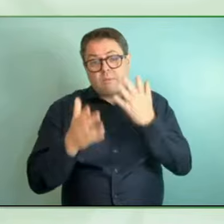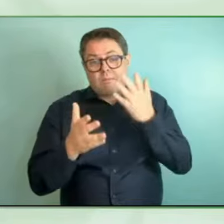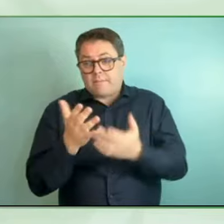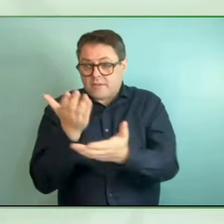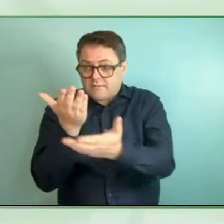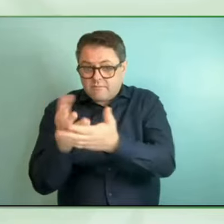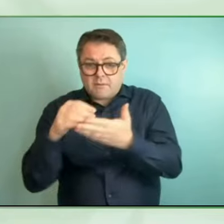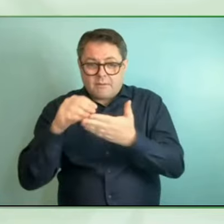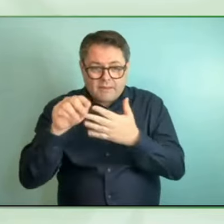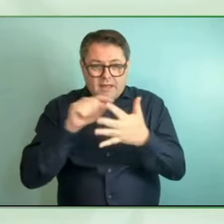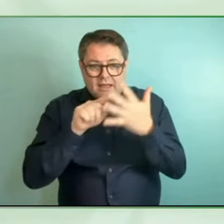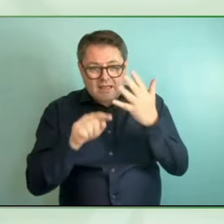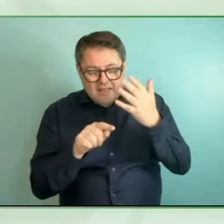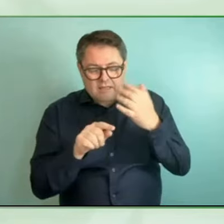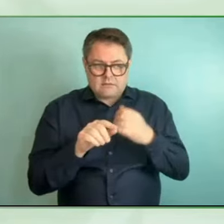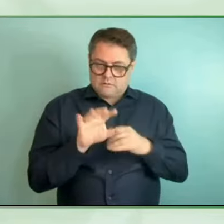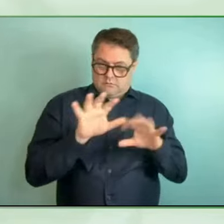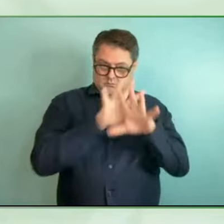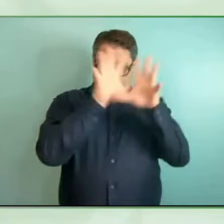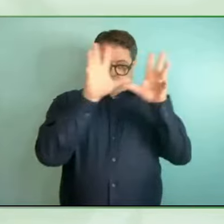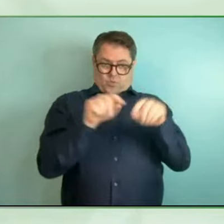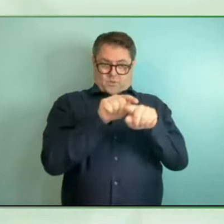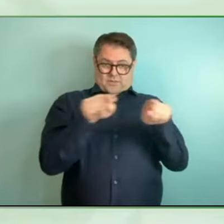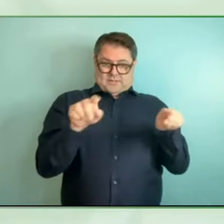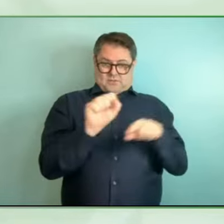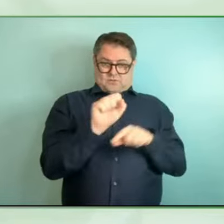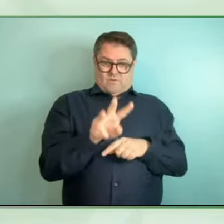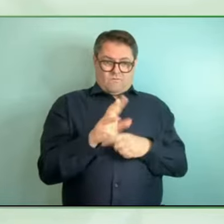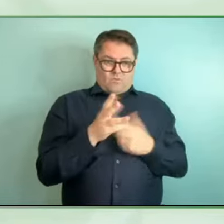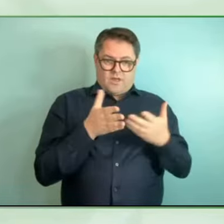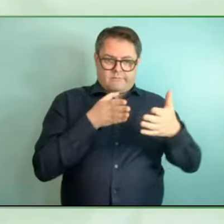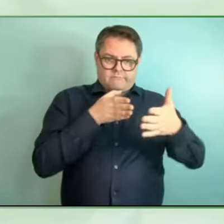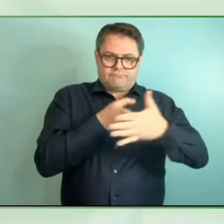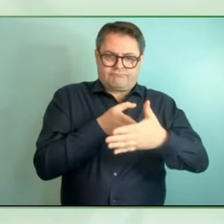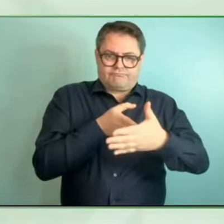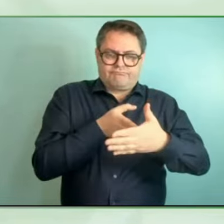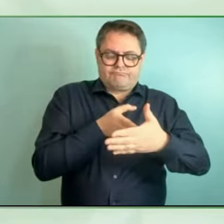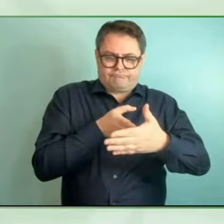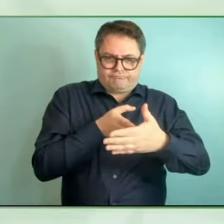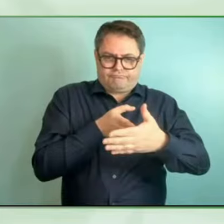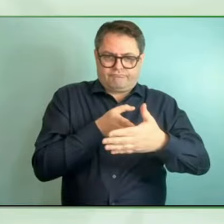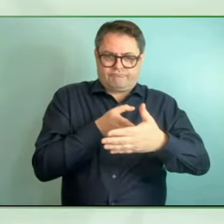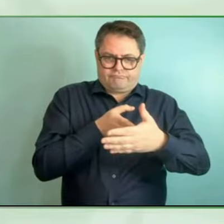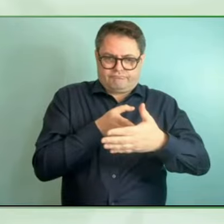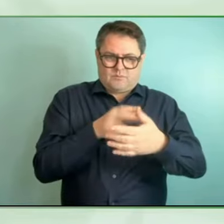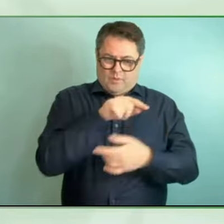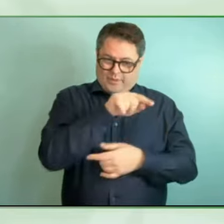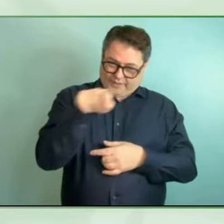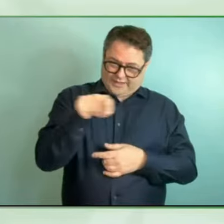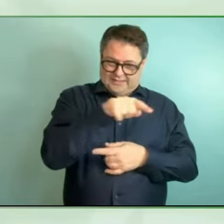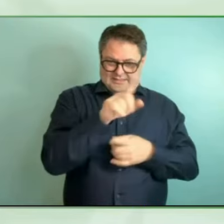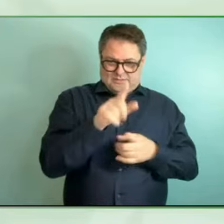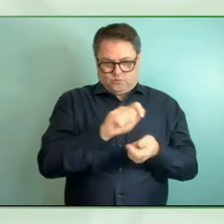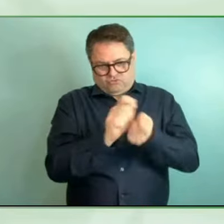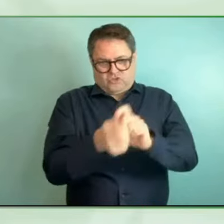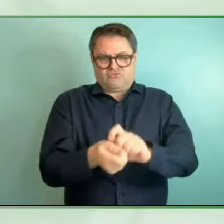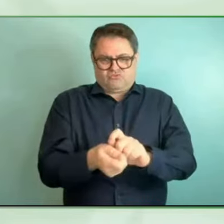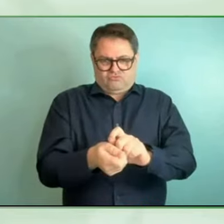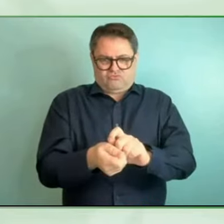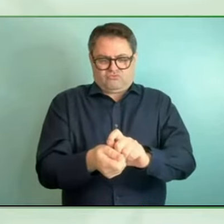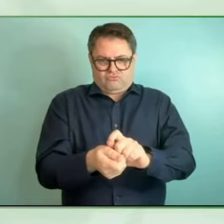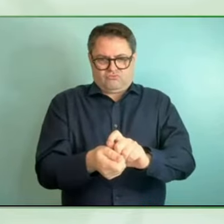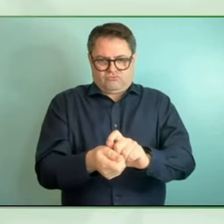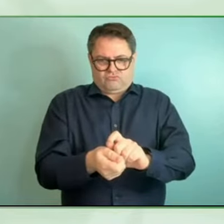are barely accessible. So what we need now is really to create a real culture of accessibility within the